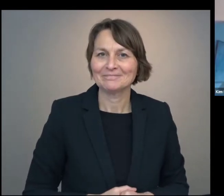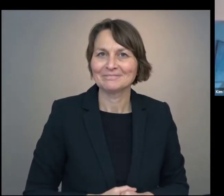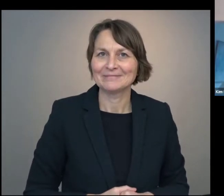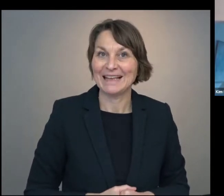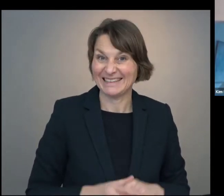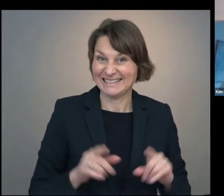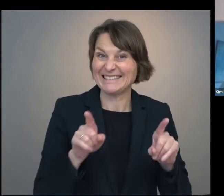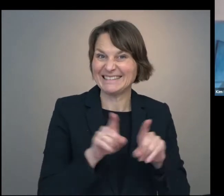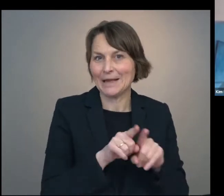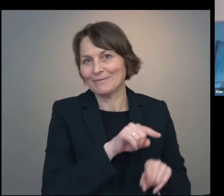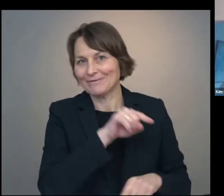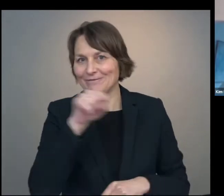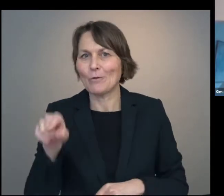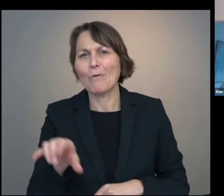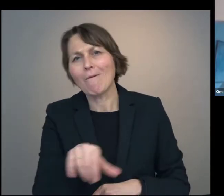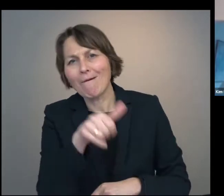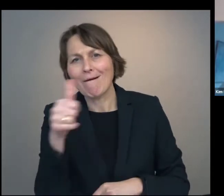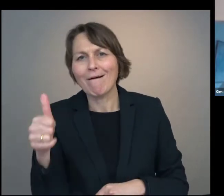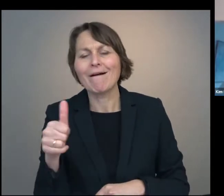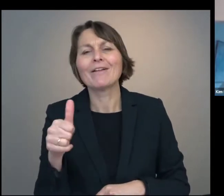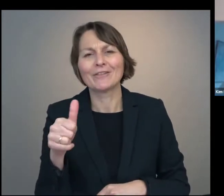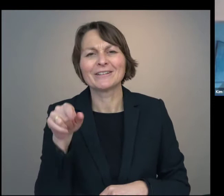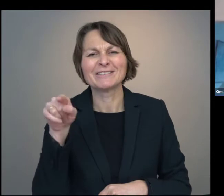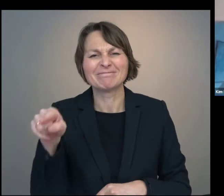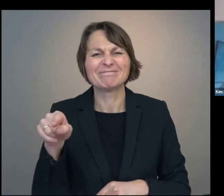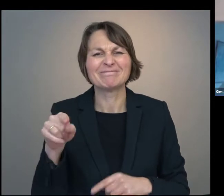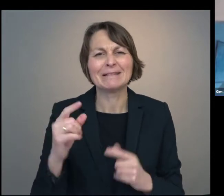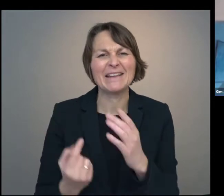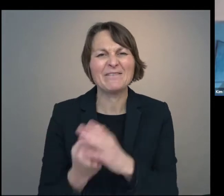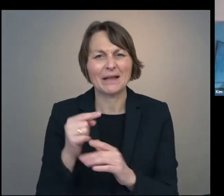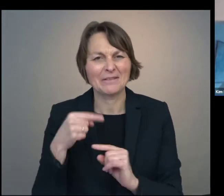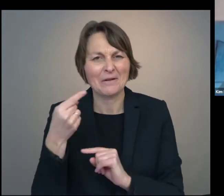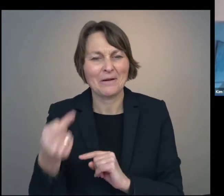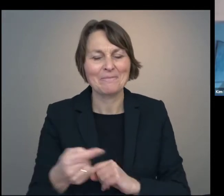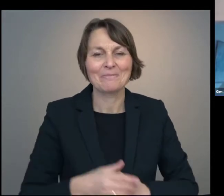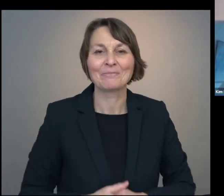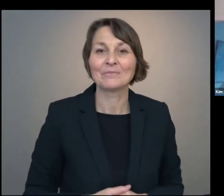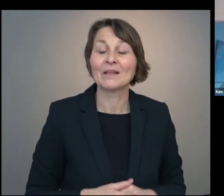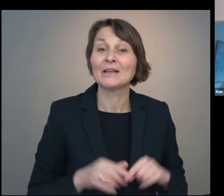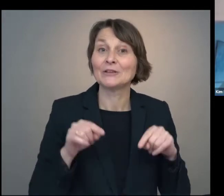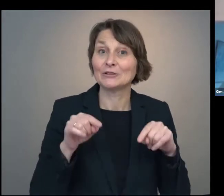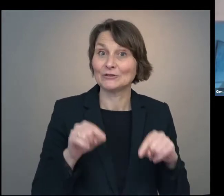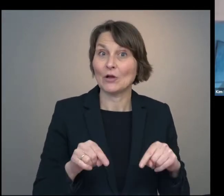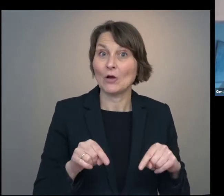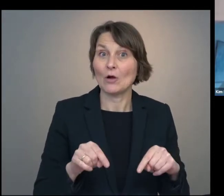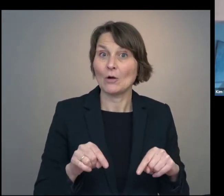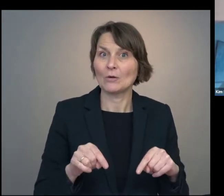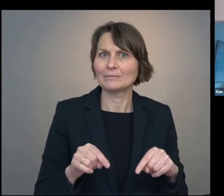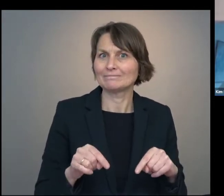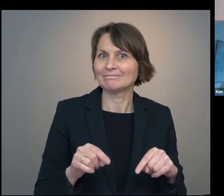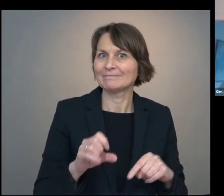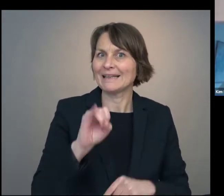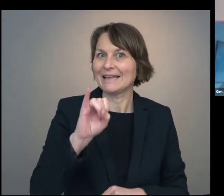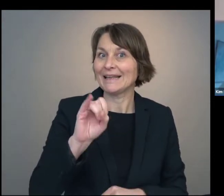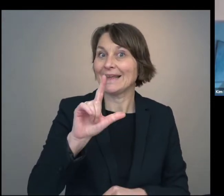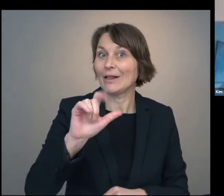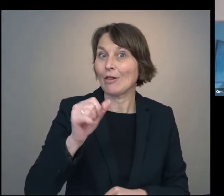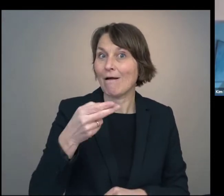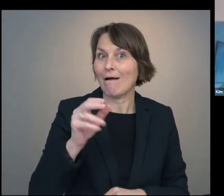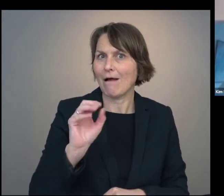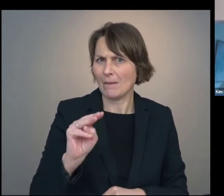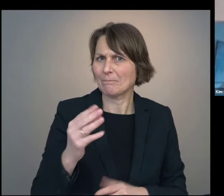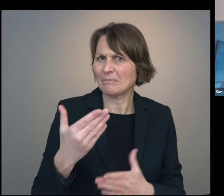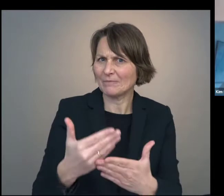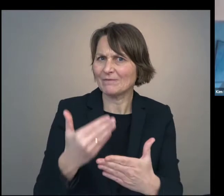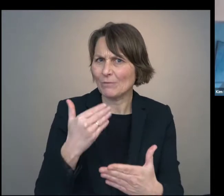come in, and into DougFest as well. So thank you. So the questions for today's session are driven by a spreadsheet, as Ilham said, which was